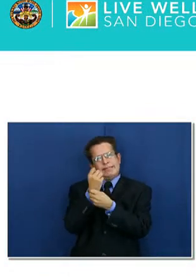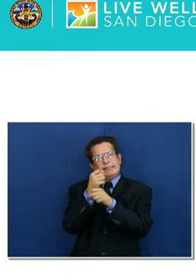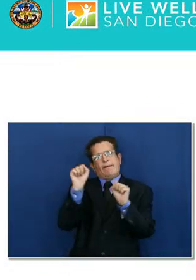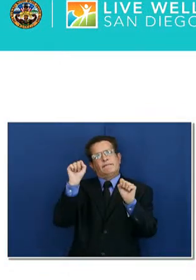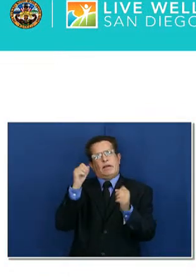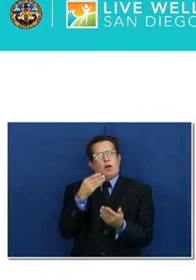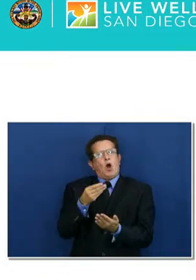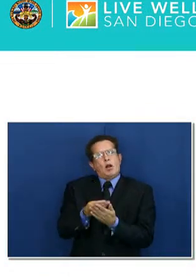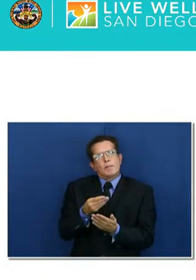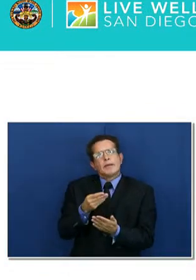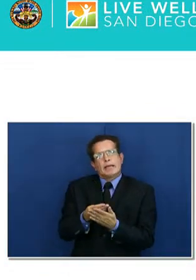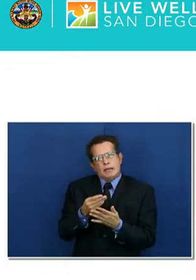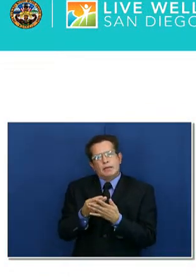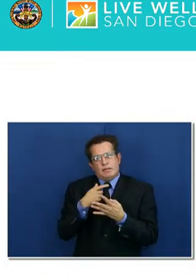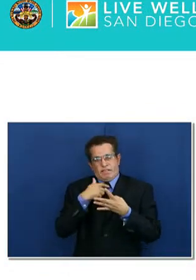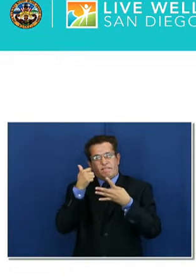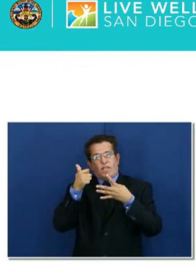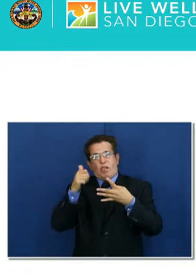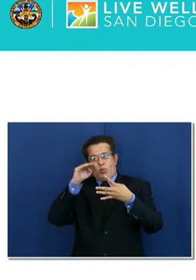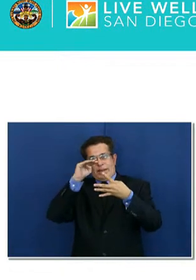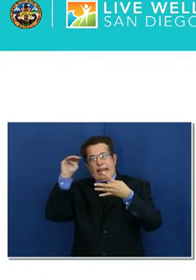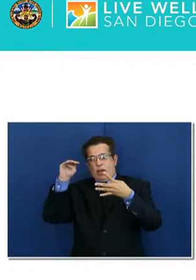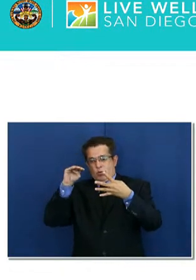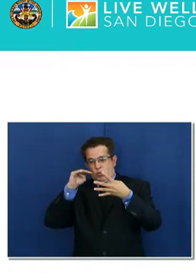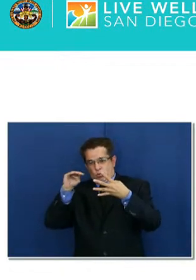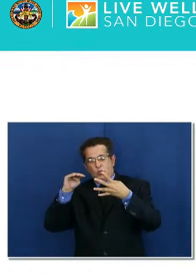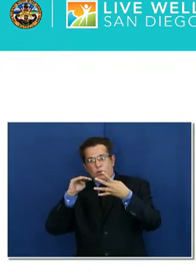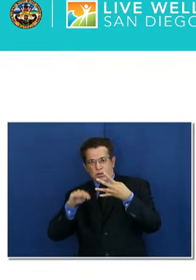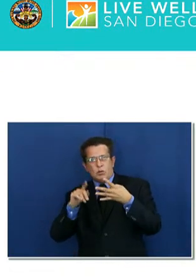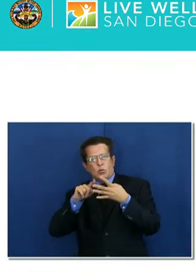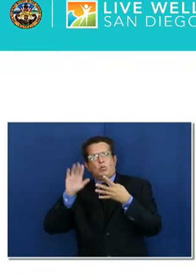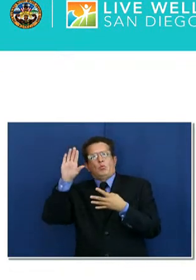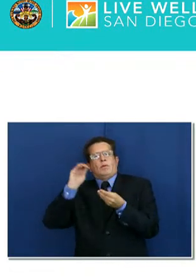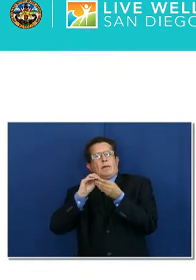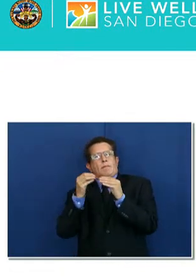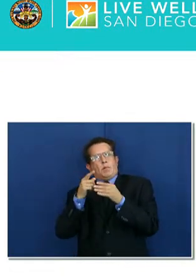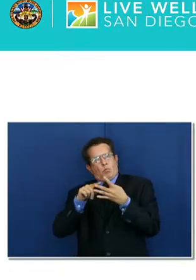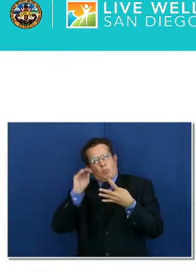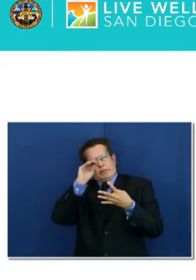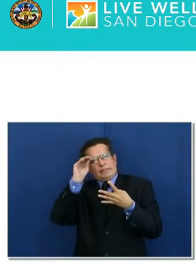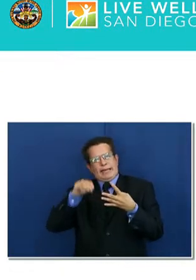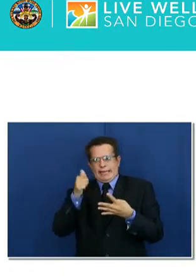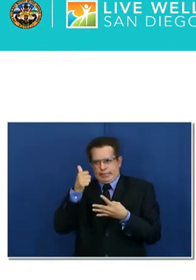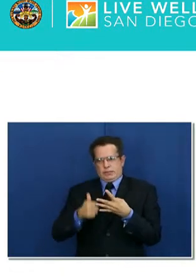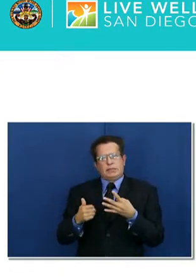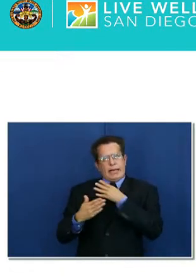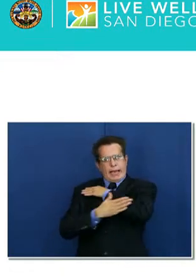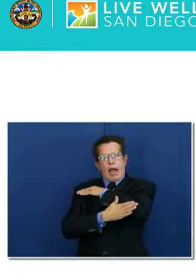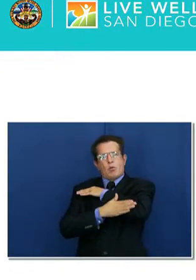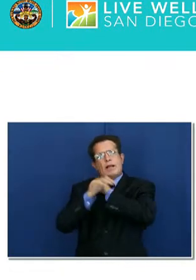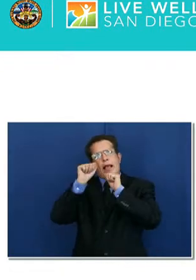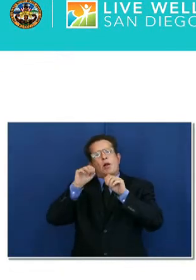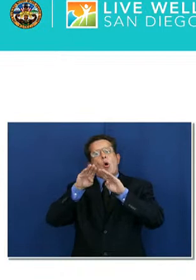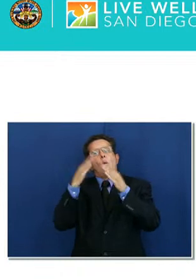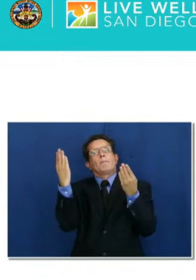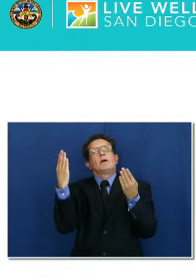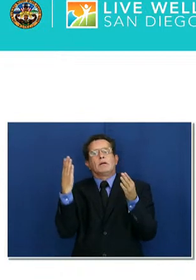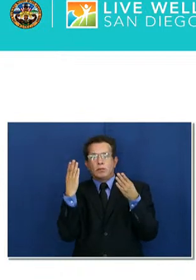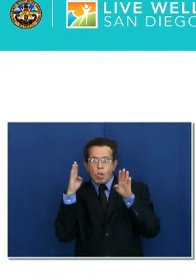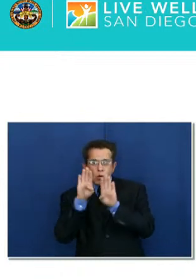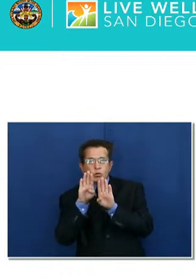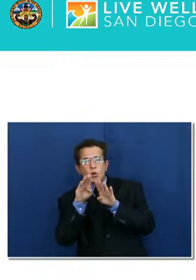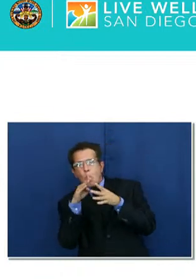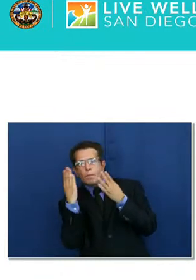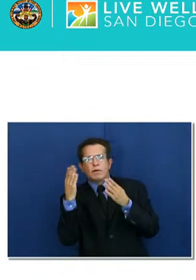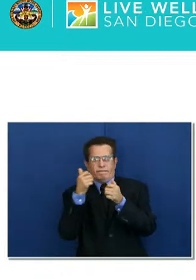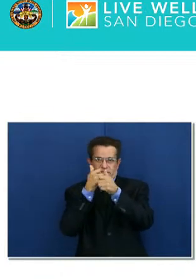economy, which is the tier framework with metrics and thresholds for each county to open more sectors. Again, the